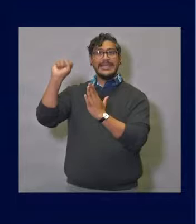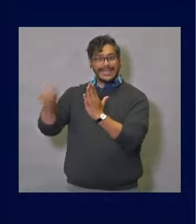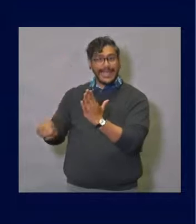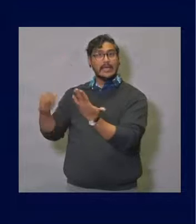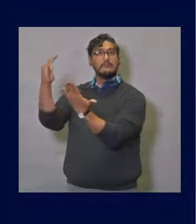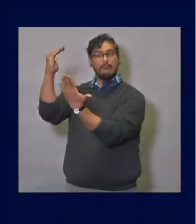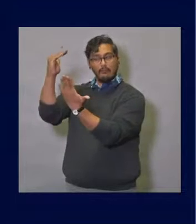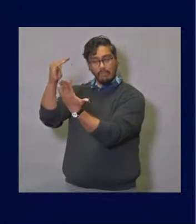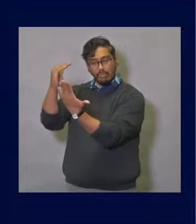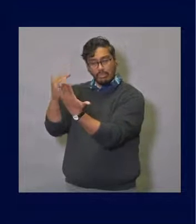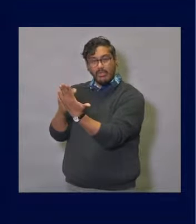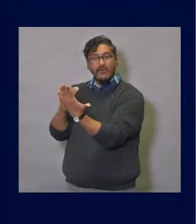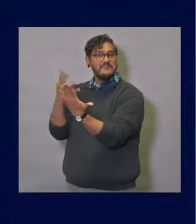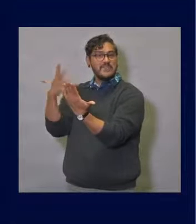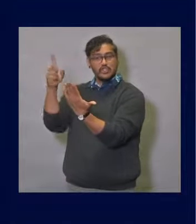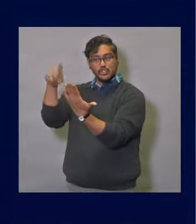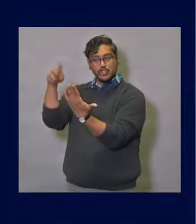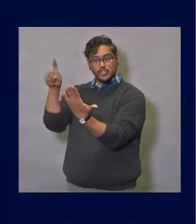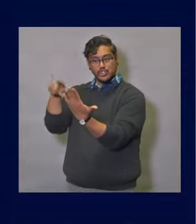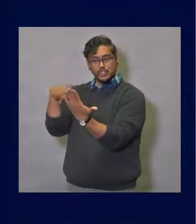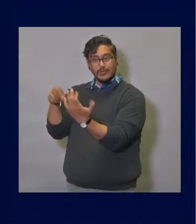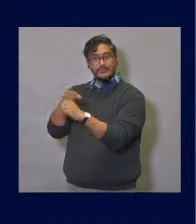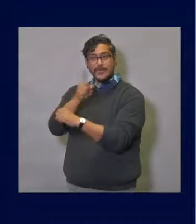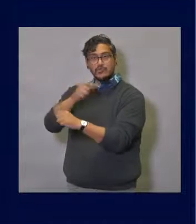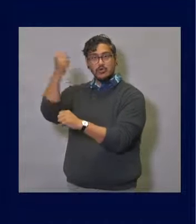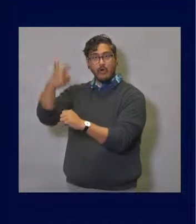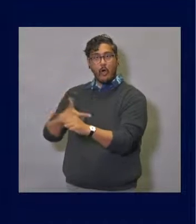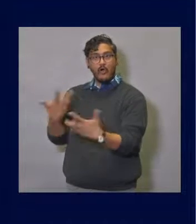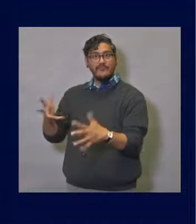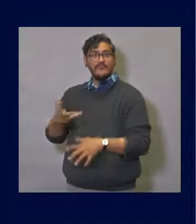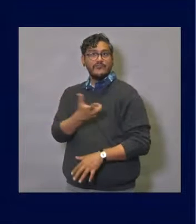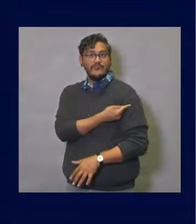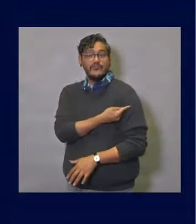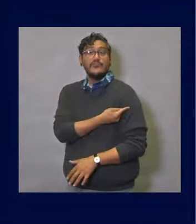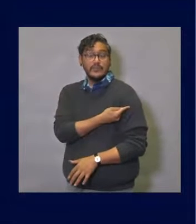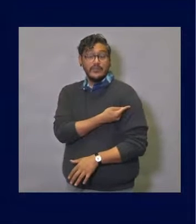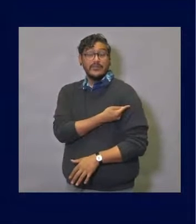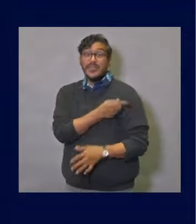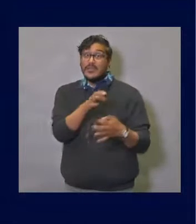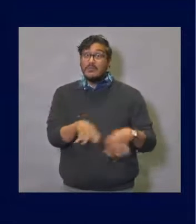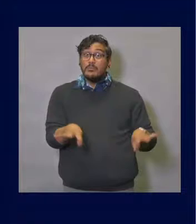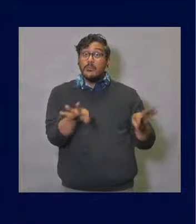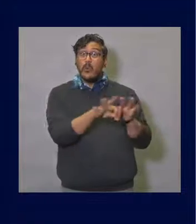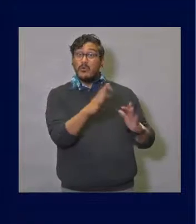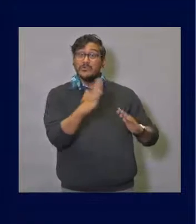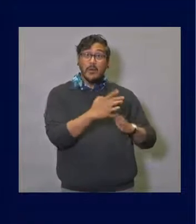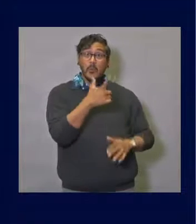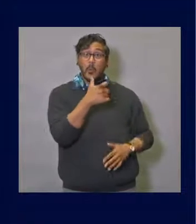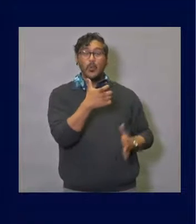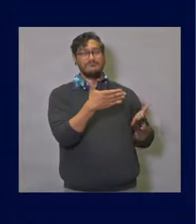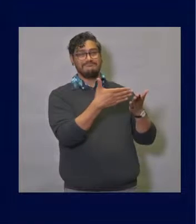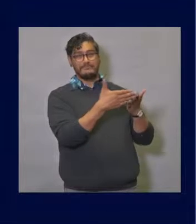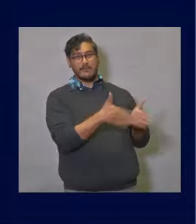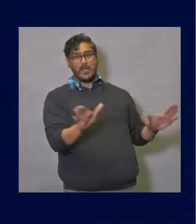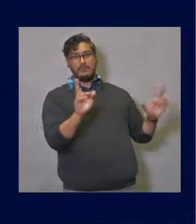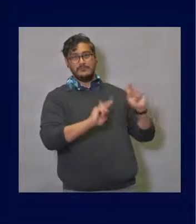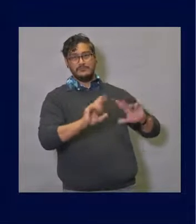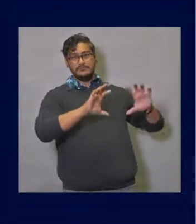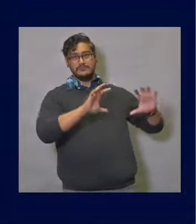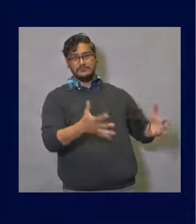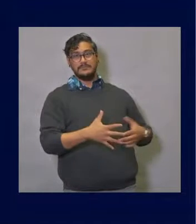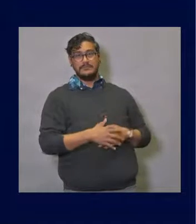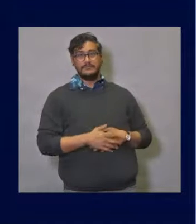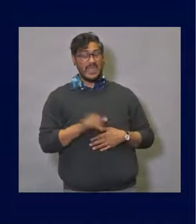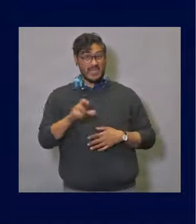the county to the federal and state partners, and most importantly, to the public. Our agreement ensures that the